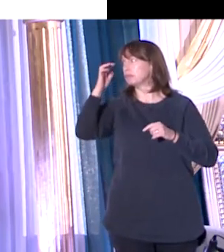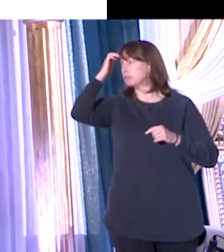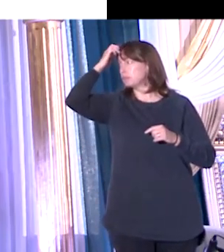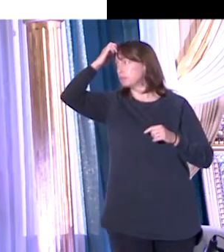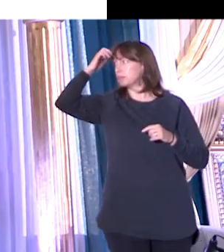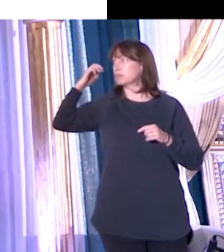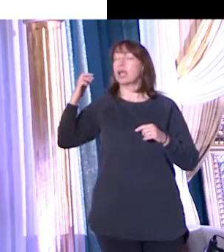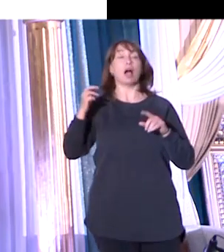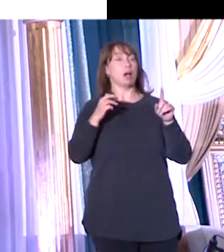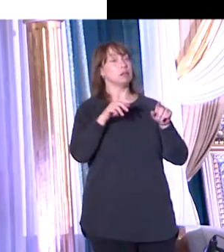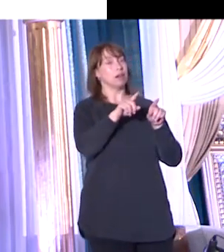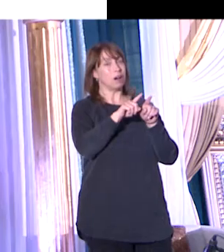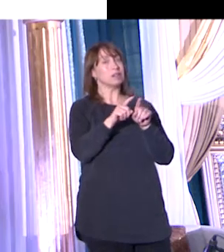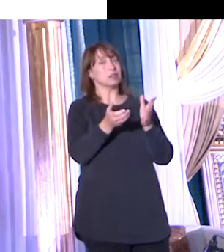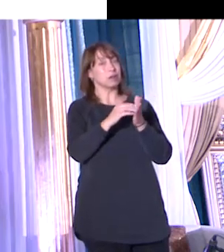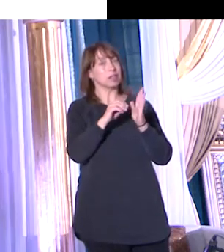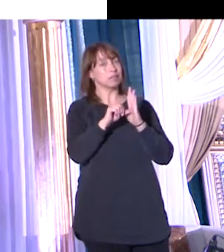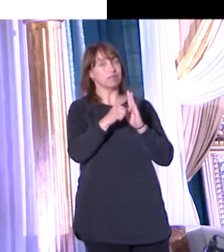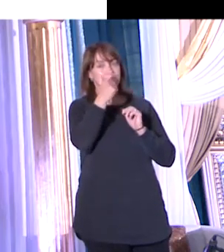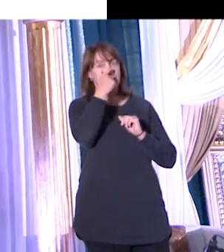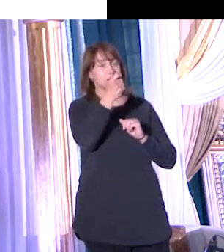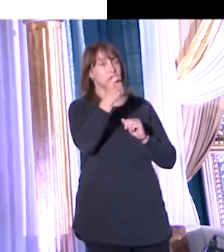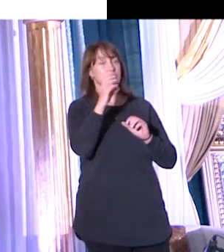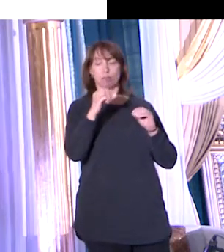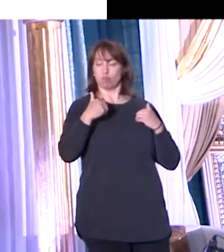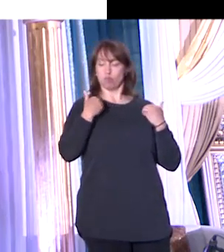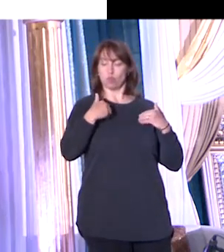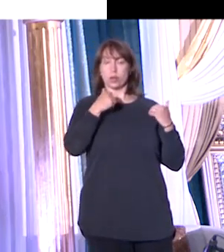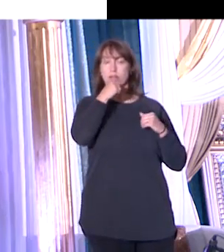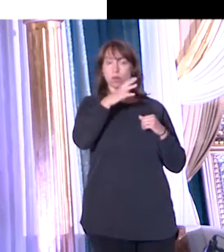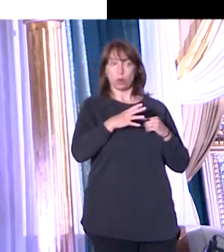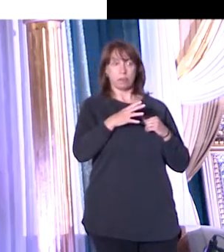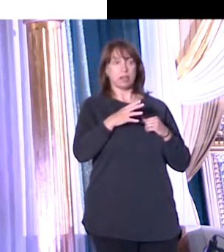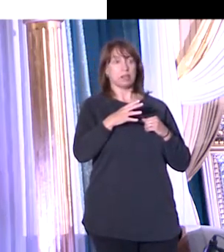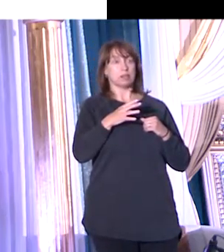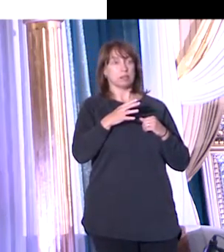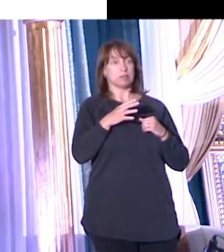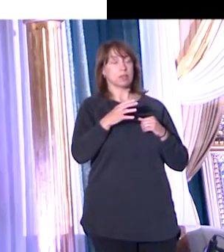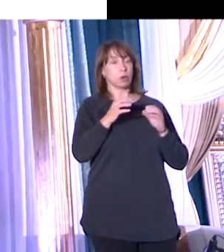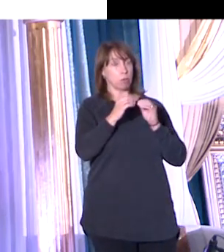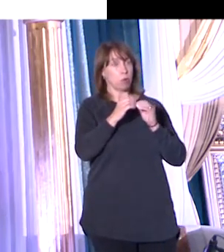women, as well as those with a college or university education.